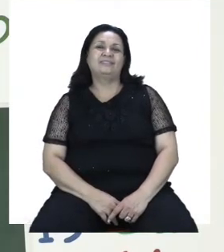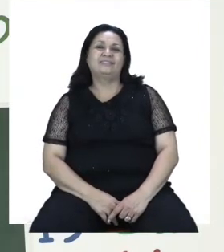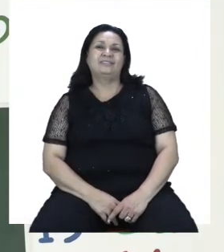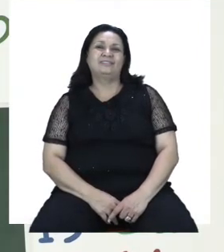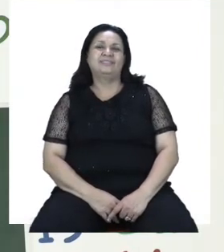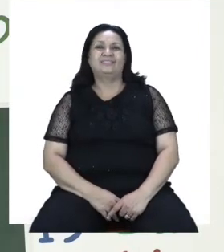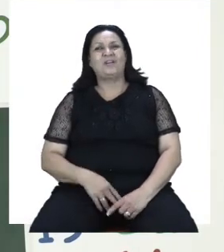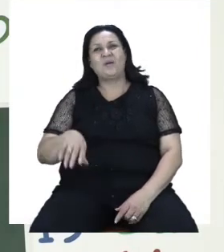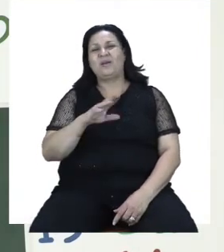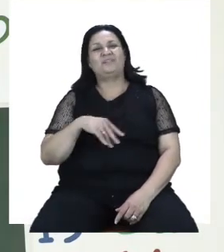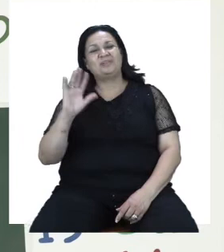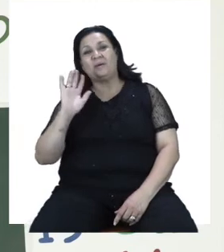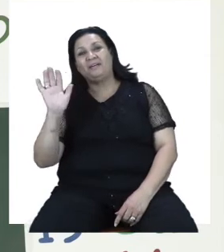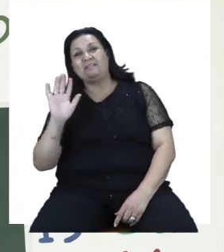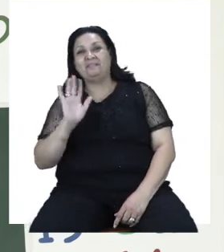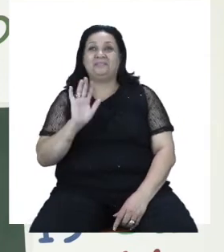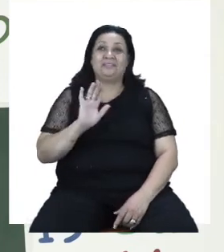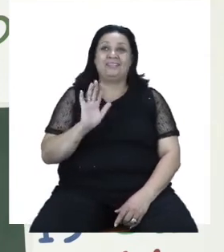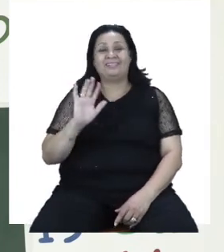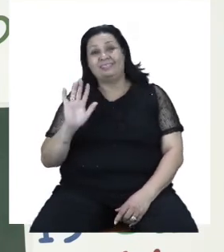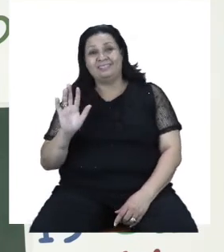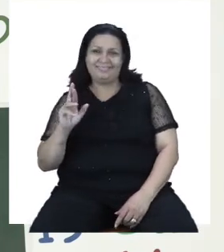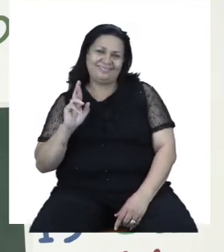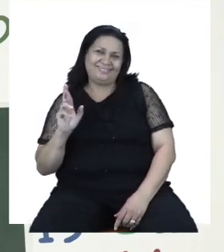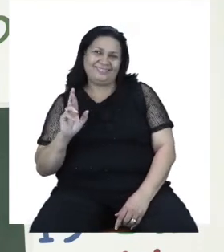our right hand. Oh, hello.